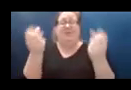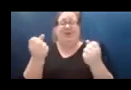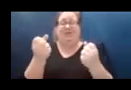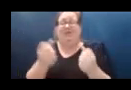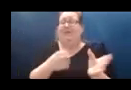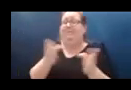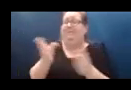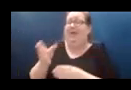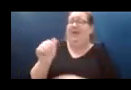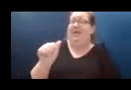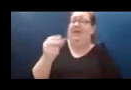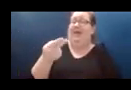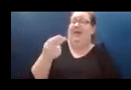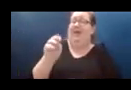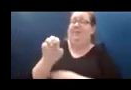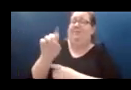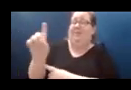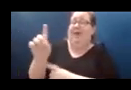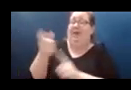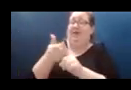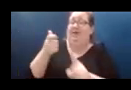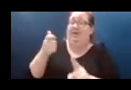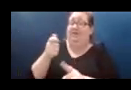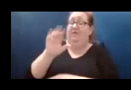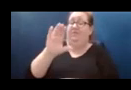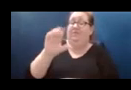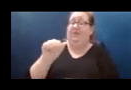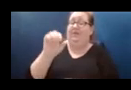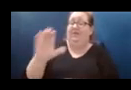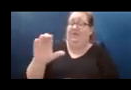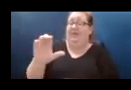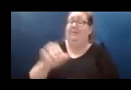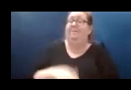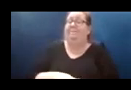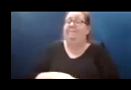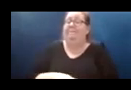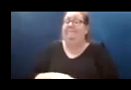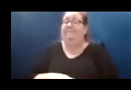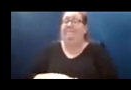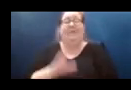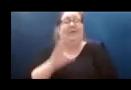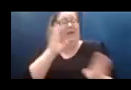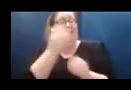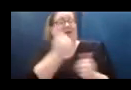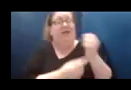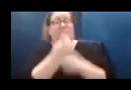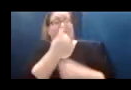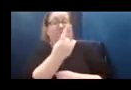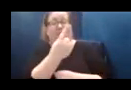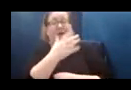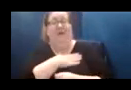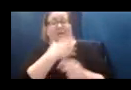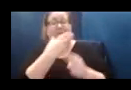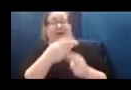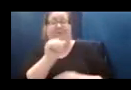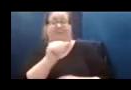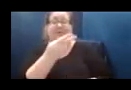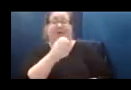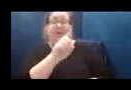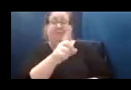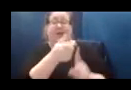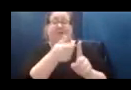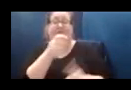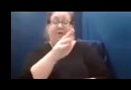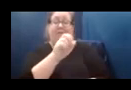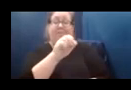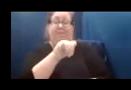And Ahmed, also from our Community Advisory Council. Hey everyone, my name is Ahmed. I'm from Bayonne. I'm